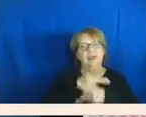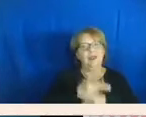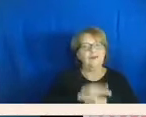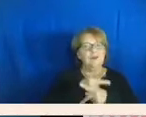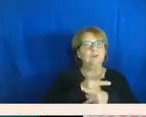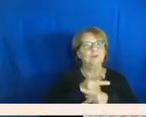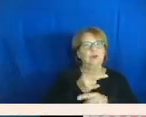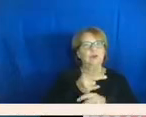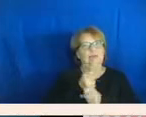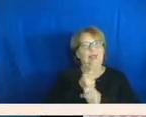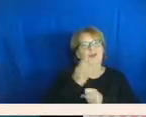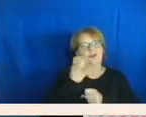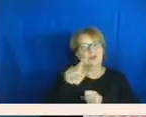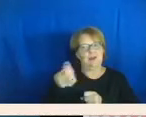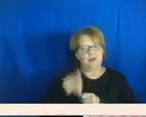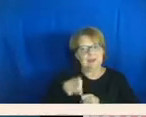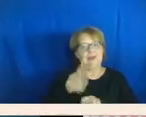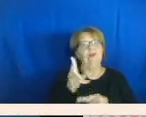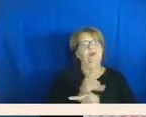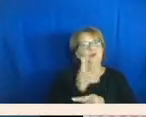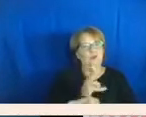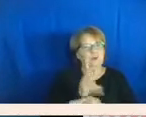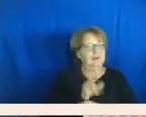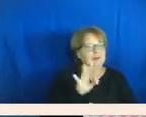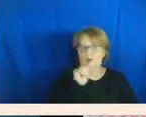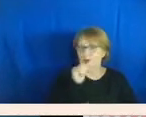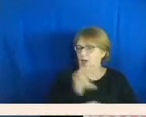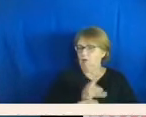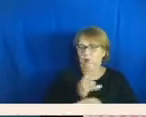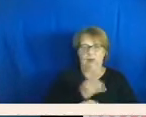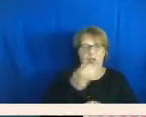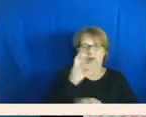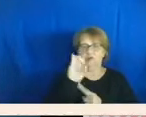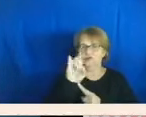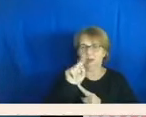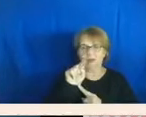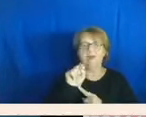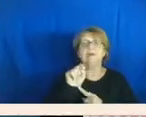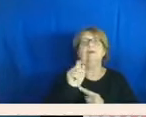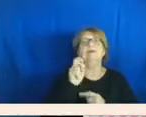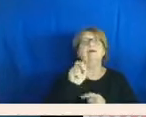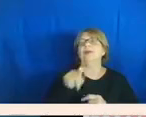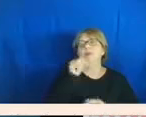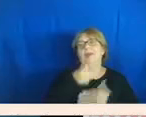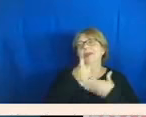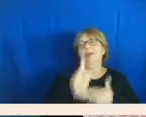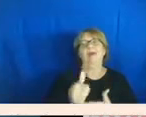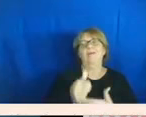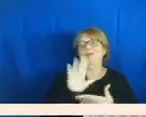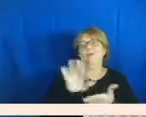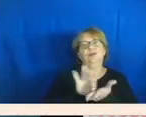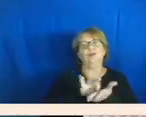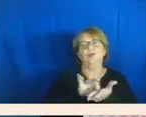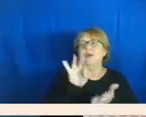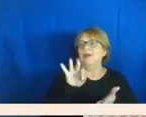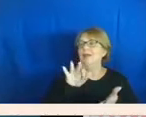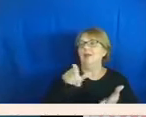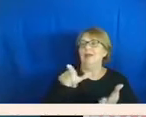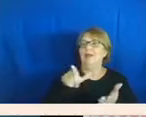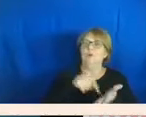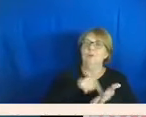need, utilize it. If you're not utilizing credit, then you're not helping your credit score. If you pay cash for